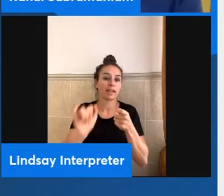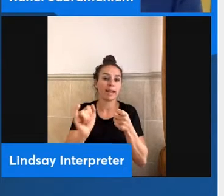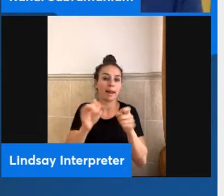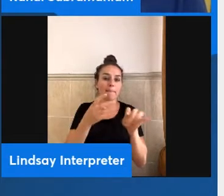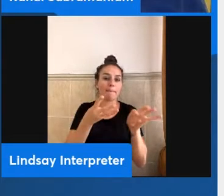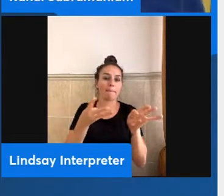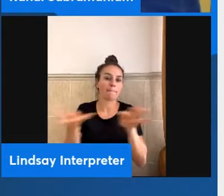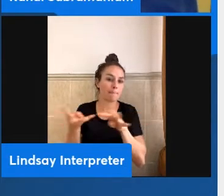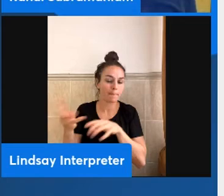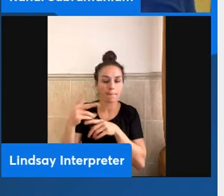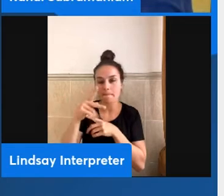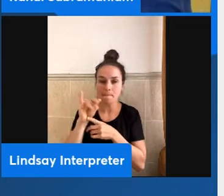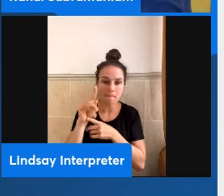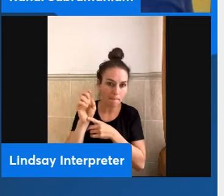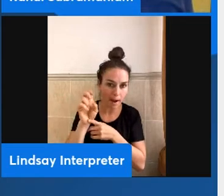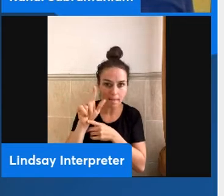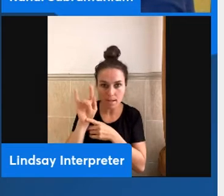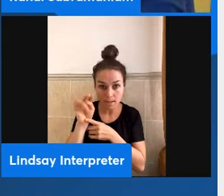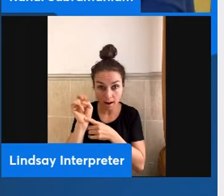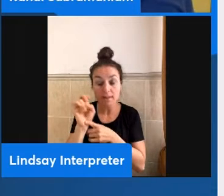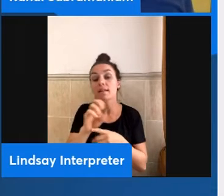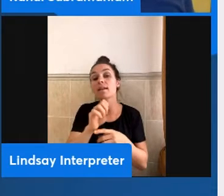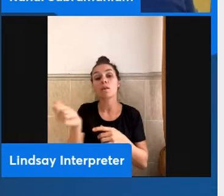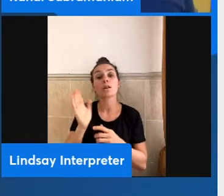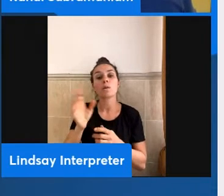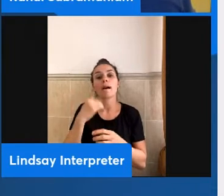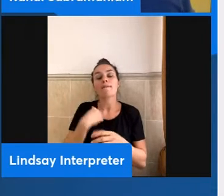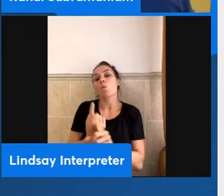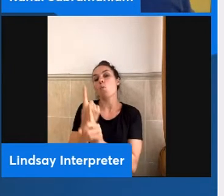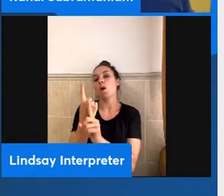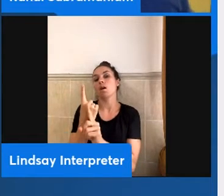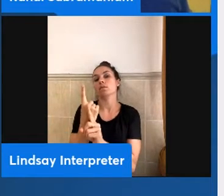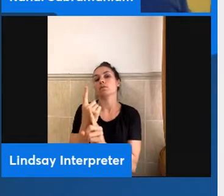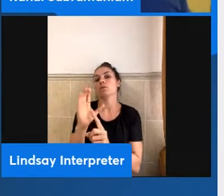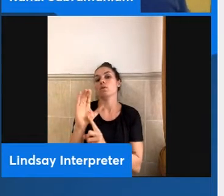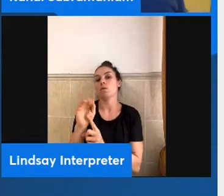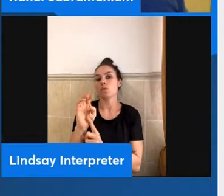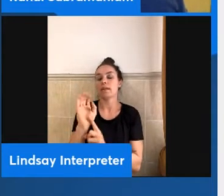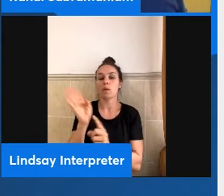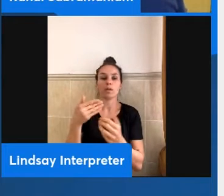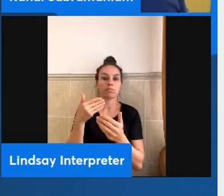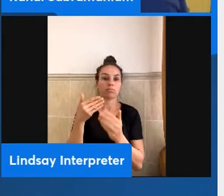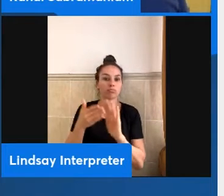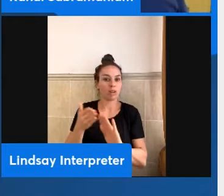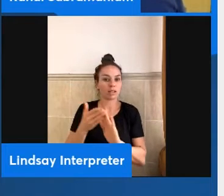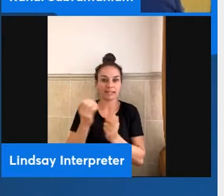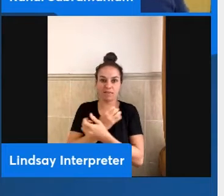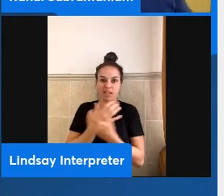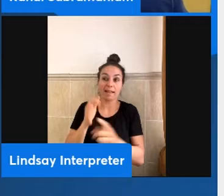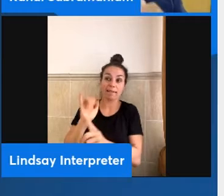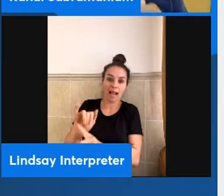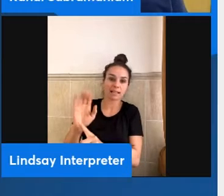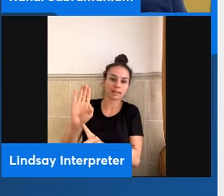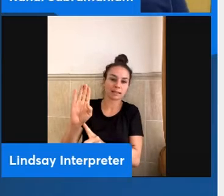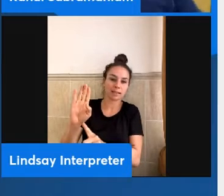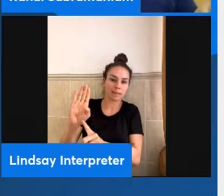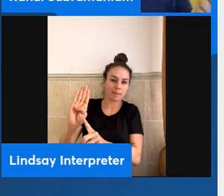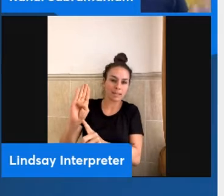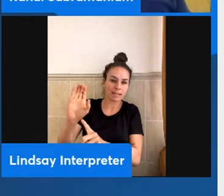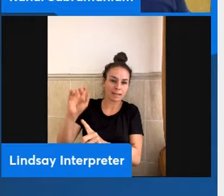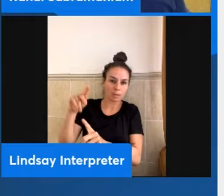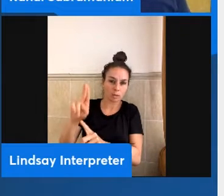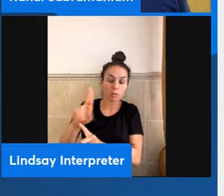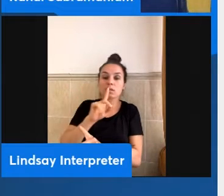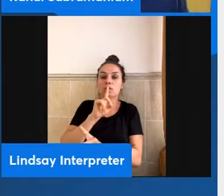the ARM side of things, you literally get the dedicated core that processes your single thread, and that is your vCPU. So there is a